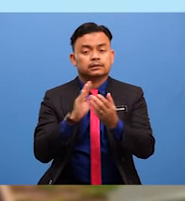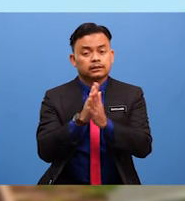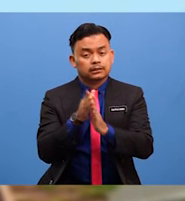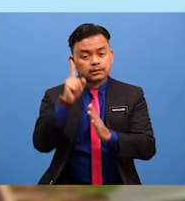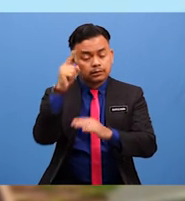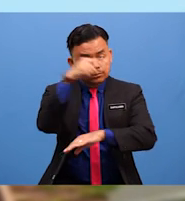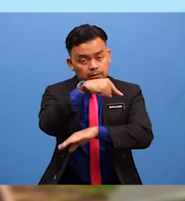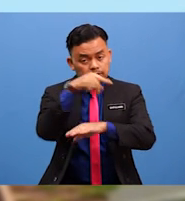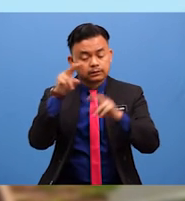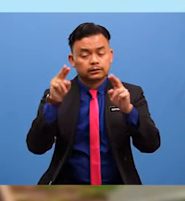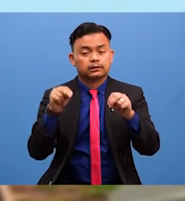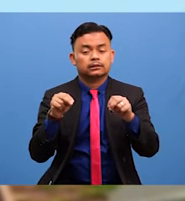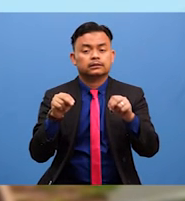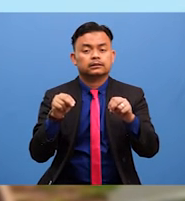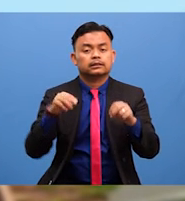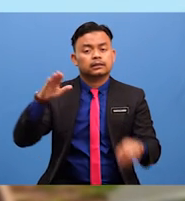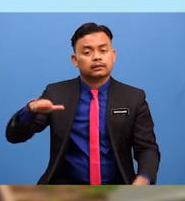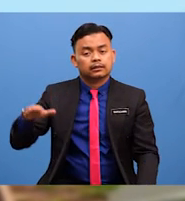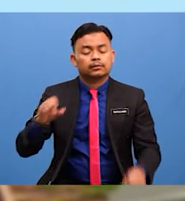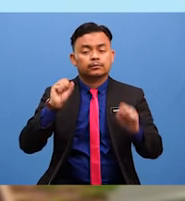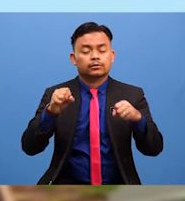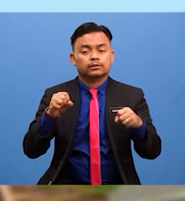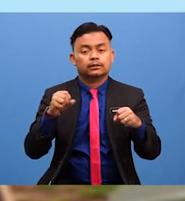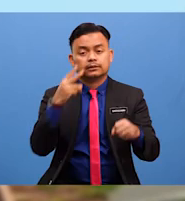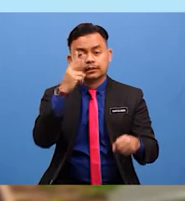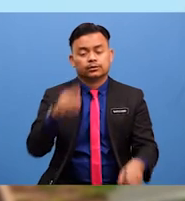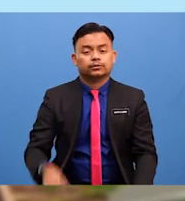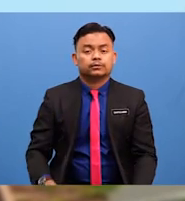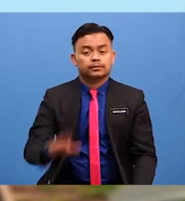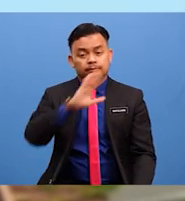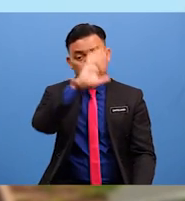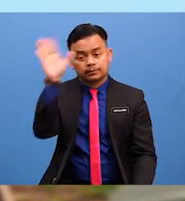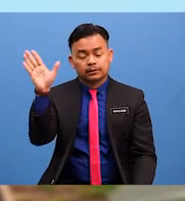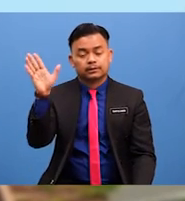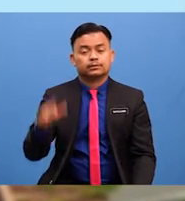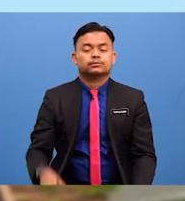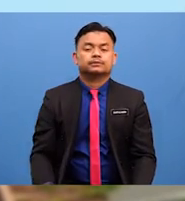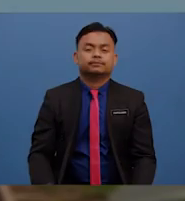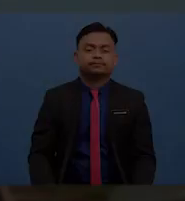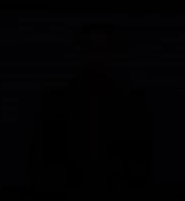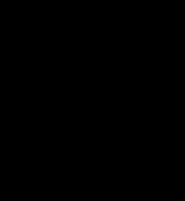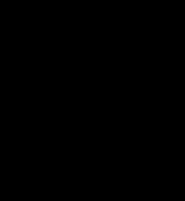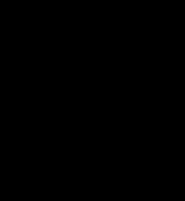your children will be able to see them. Thank you and bye-bye everyone!